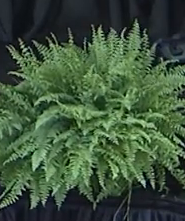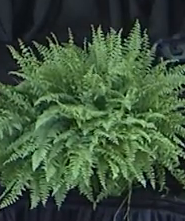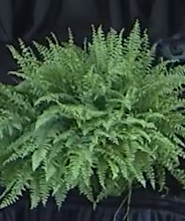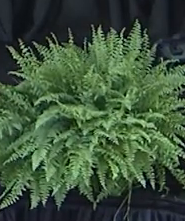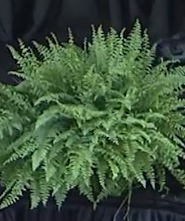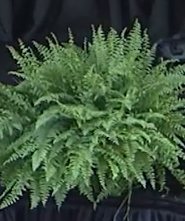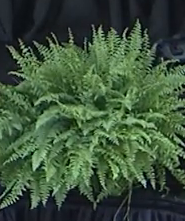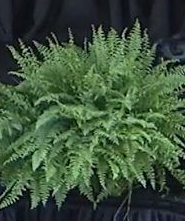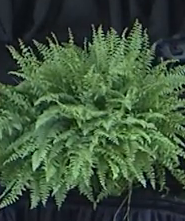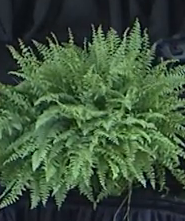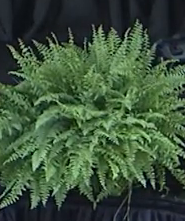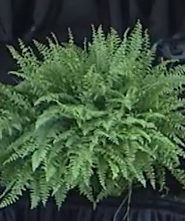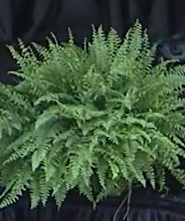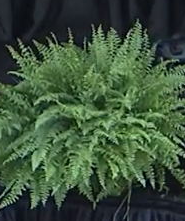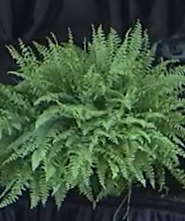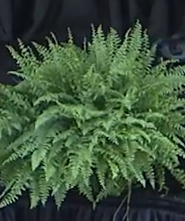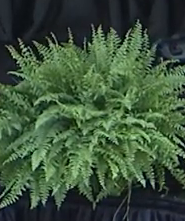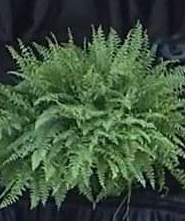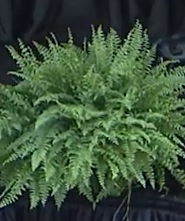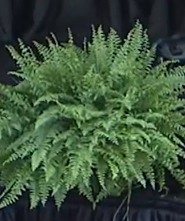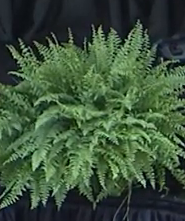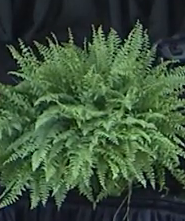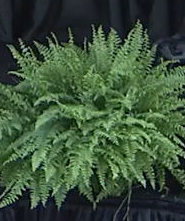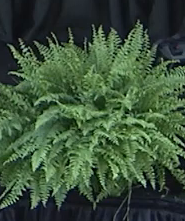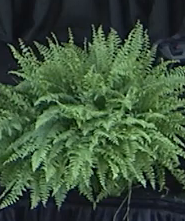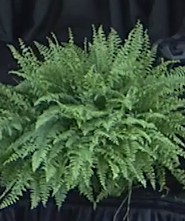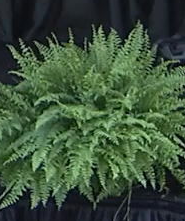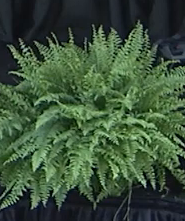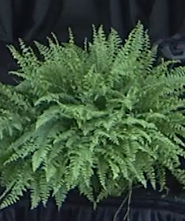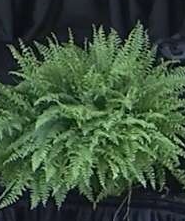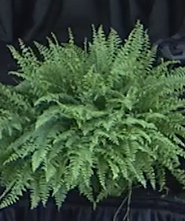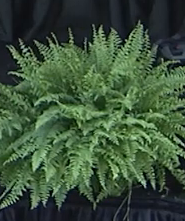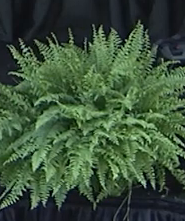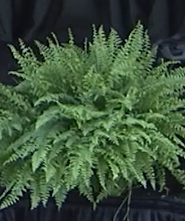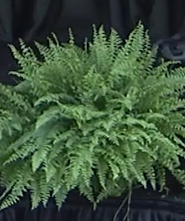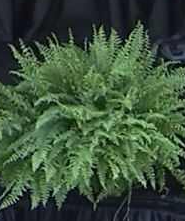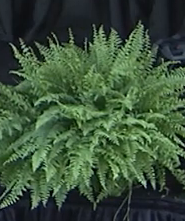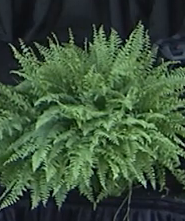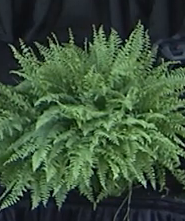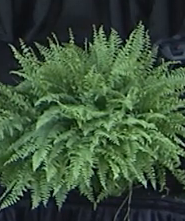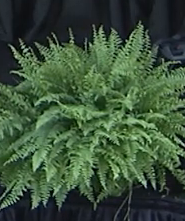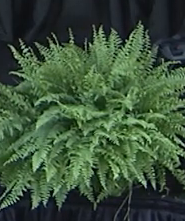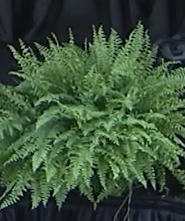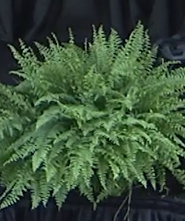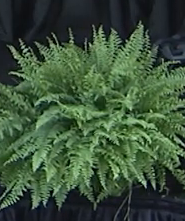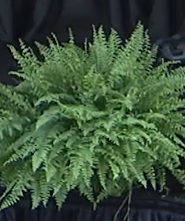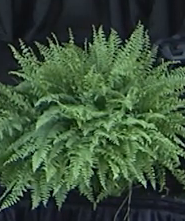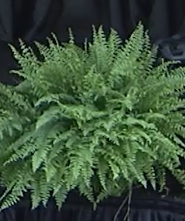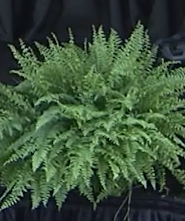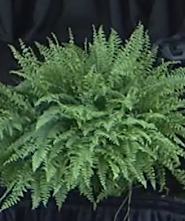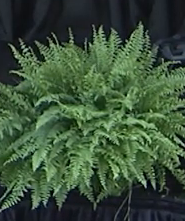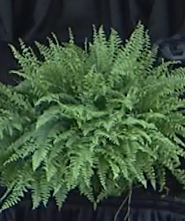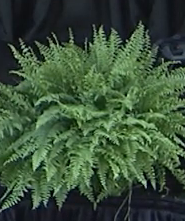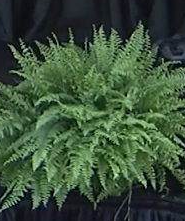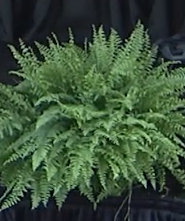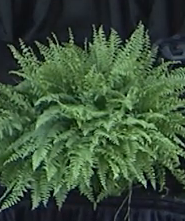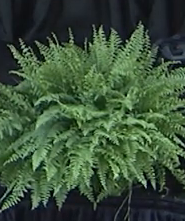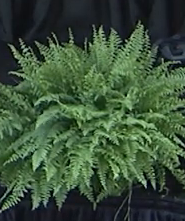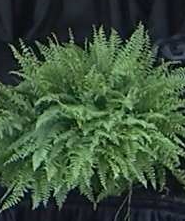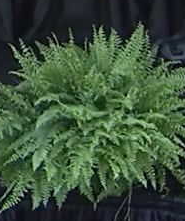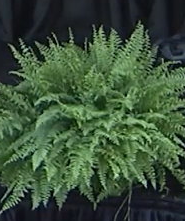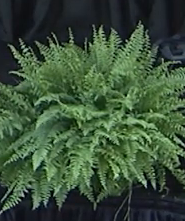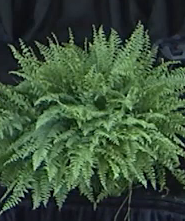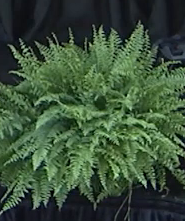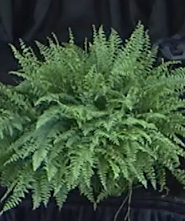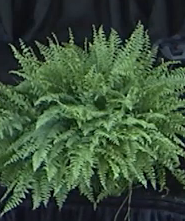School. We will now begin with pomp and circumstance. Families and friends, would you please